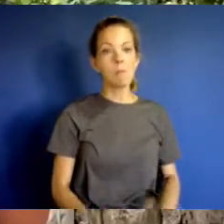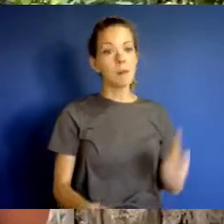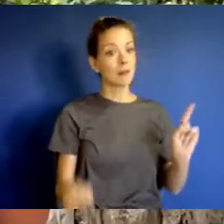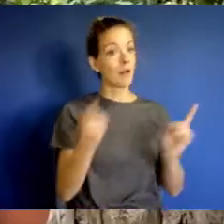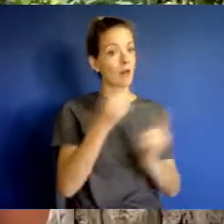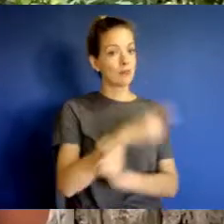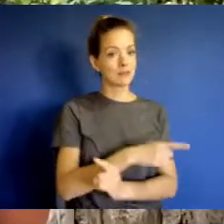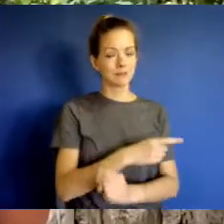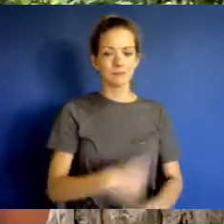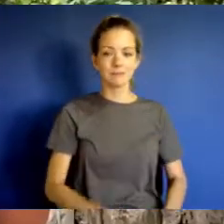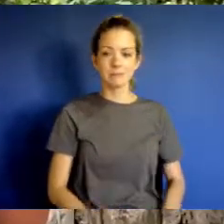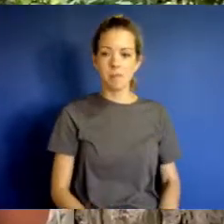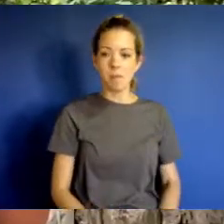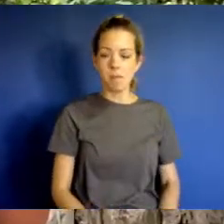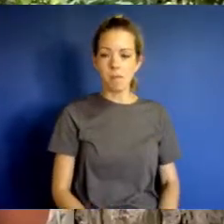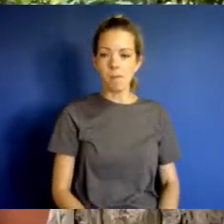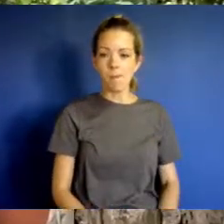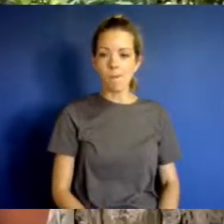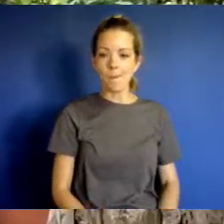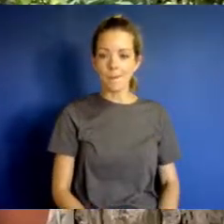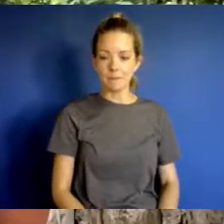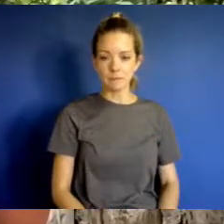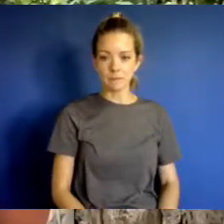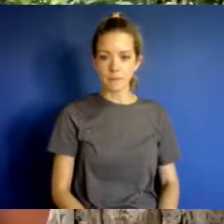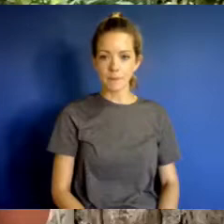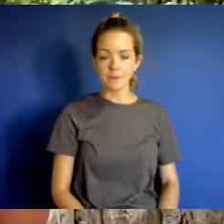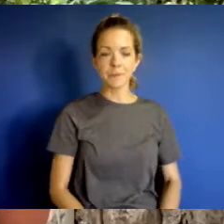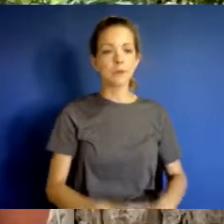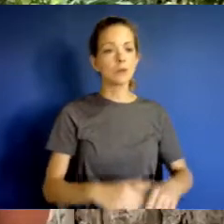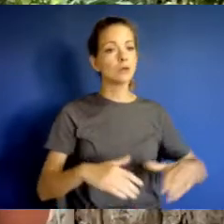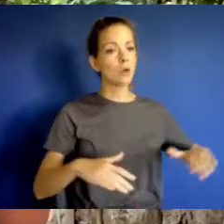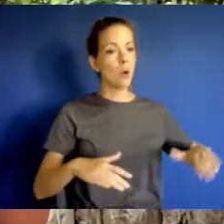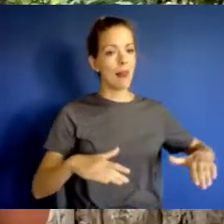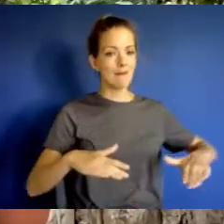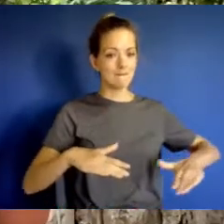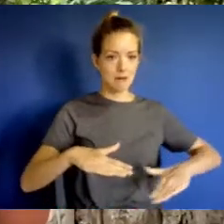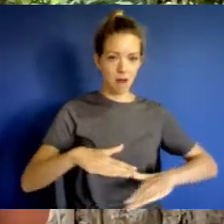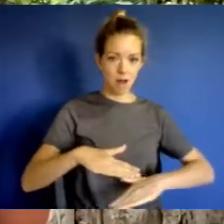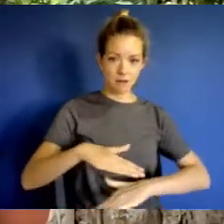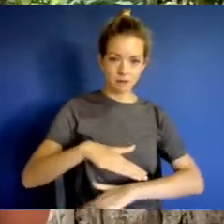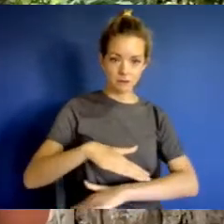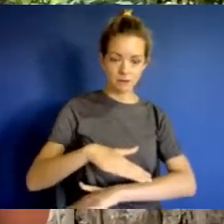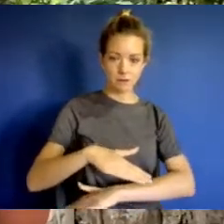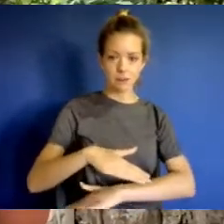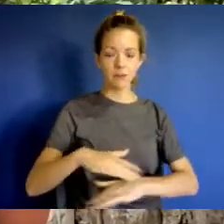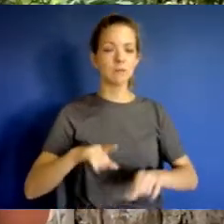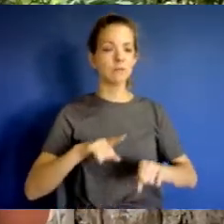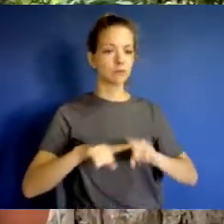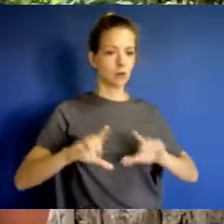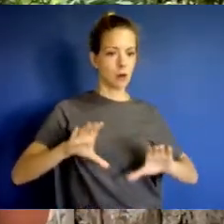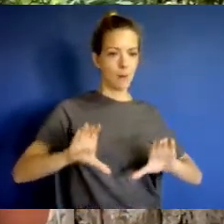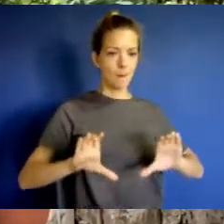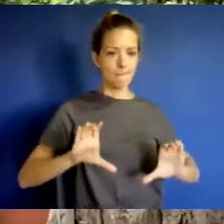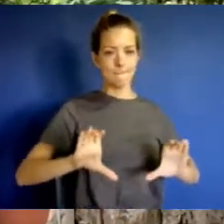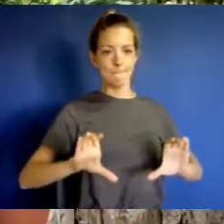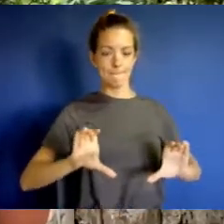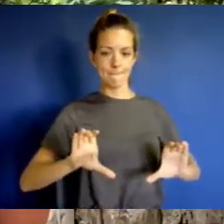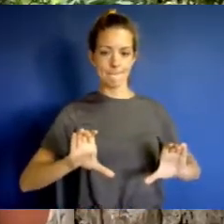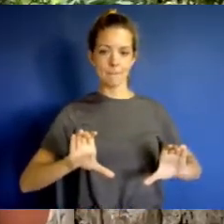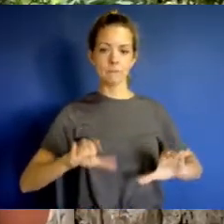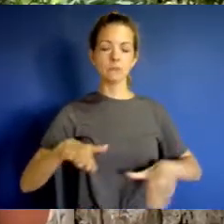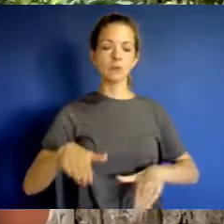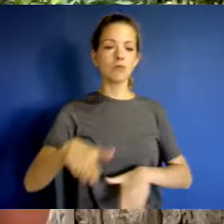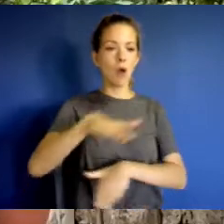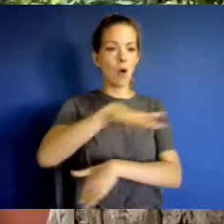So bring the left leg underneath. Get your sit bones down onto the mat. Cross your right leg